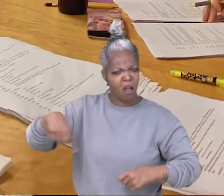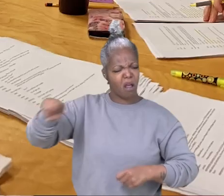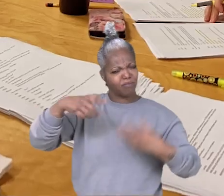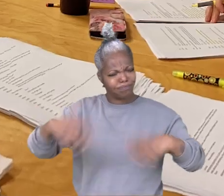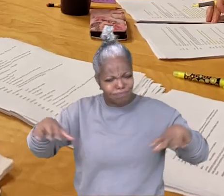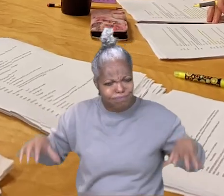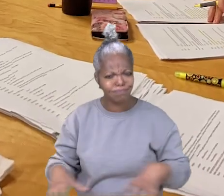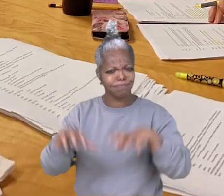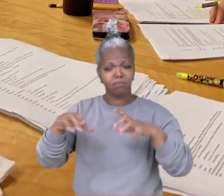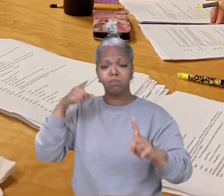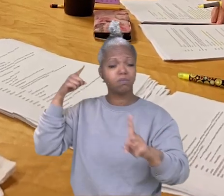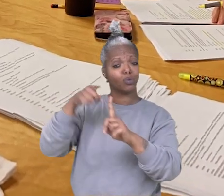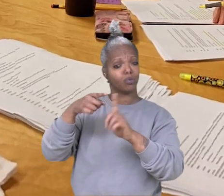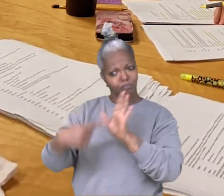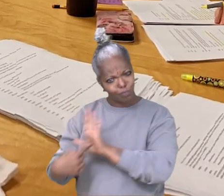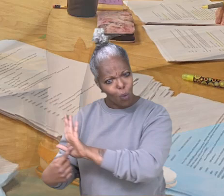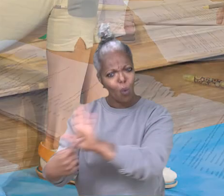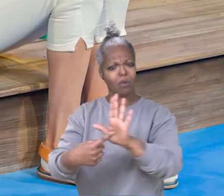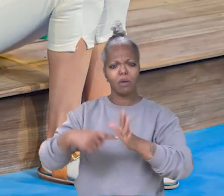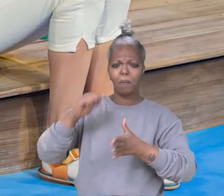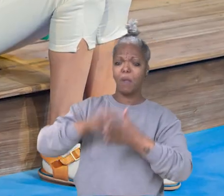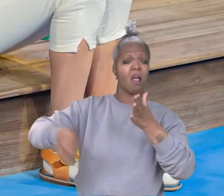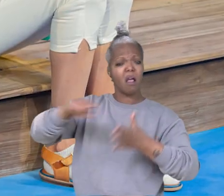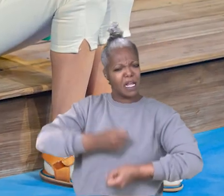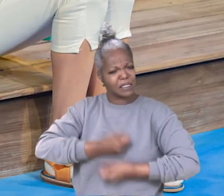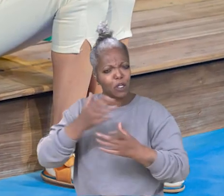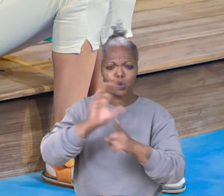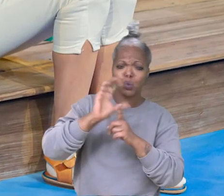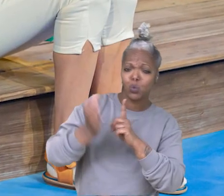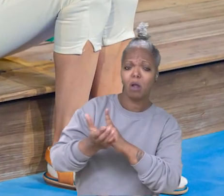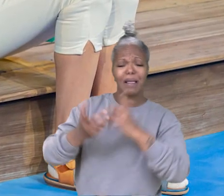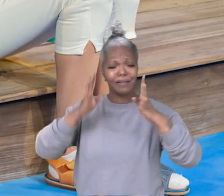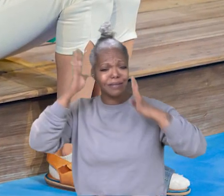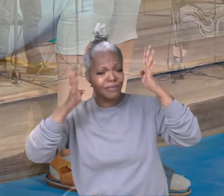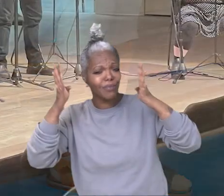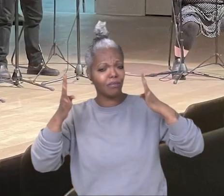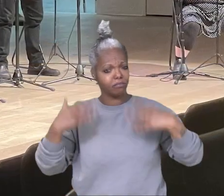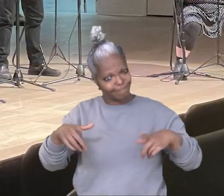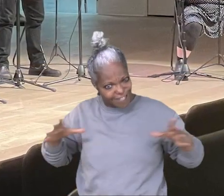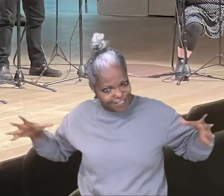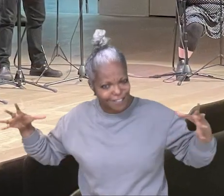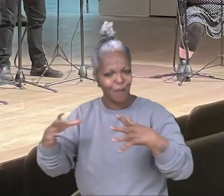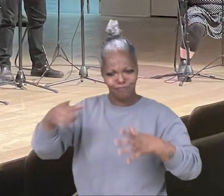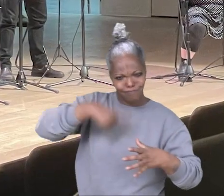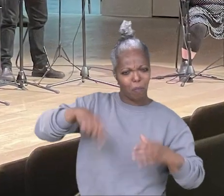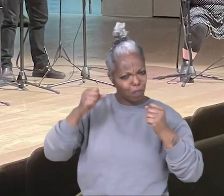people around the world are working to bounce back from having been denied their cultural and creative